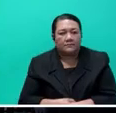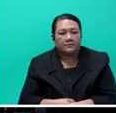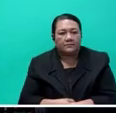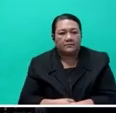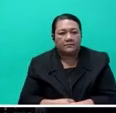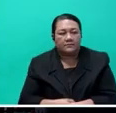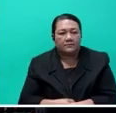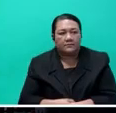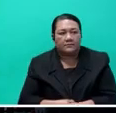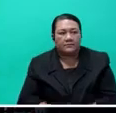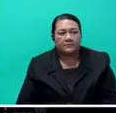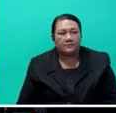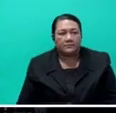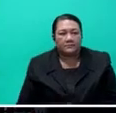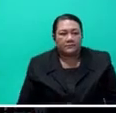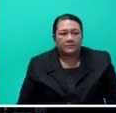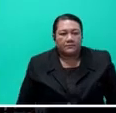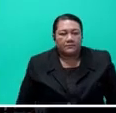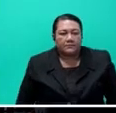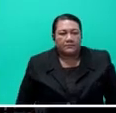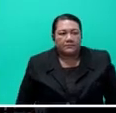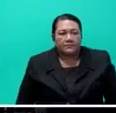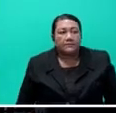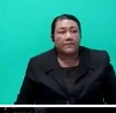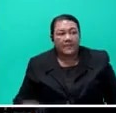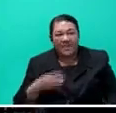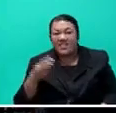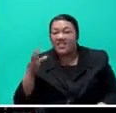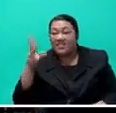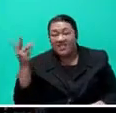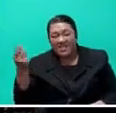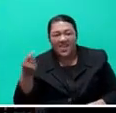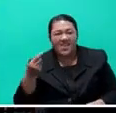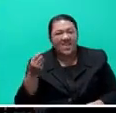They put forward a request, honorable members.